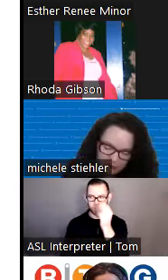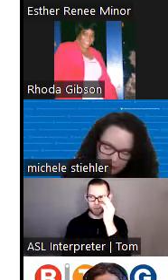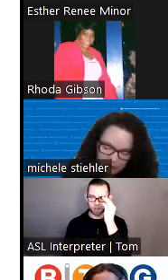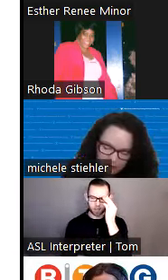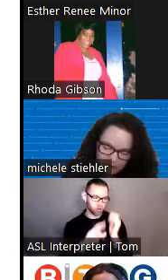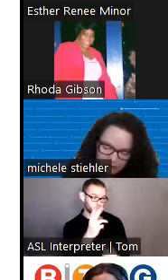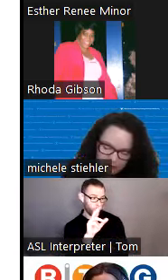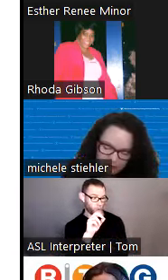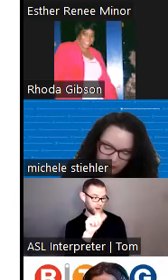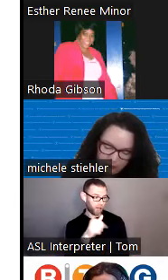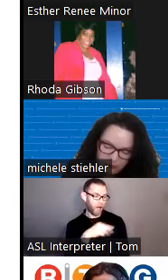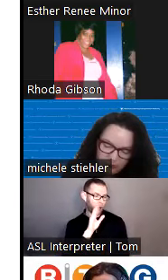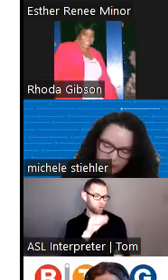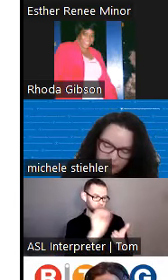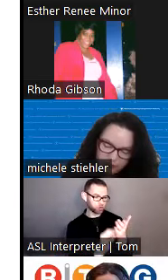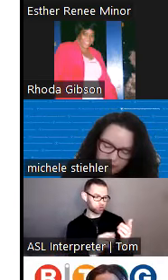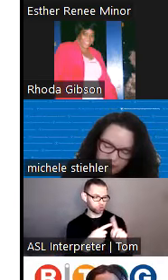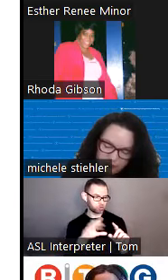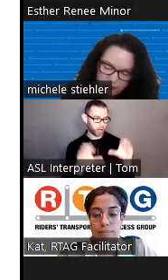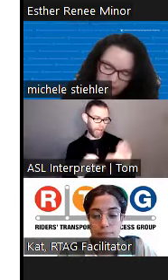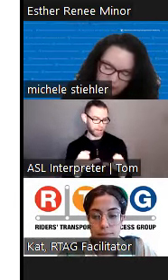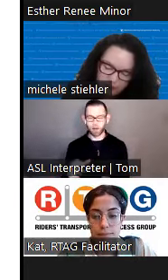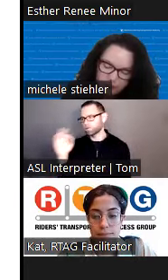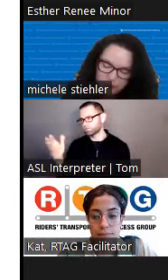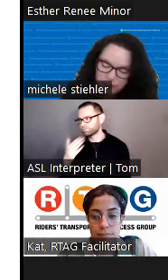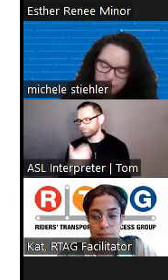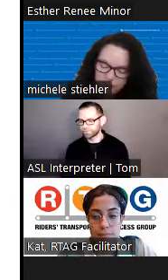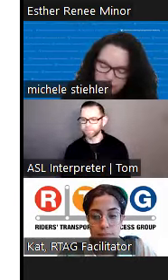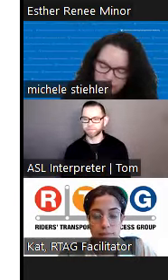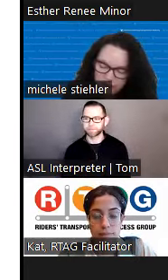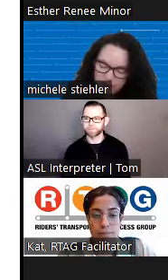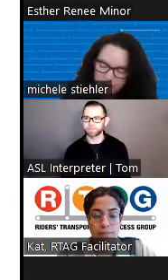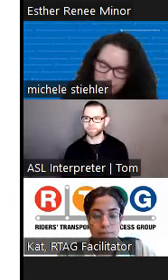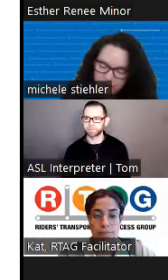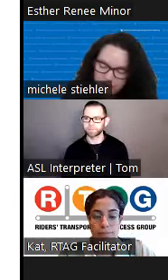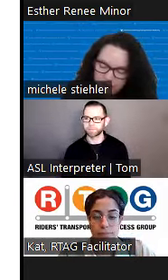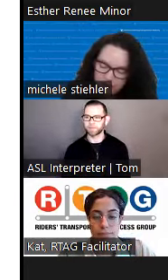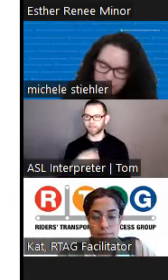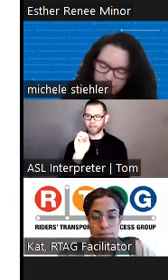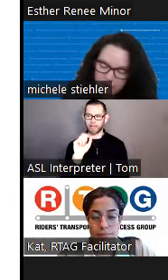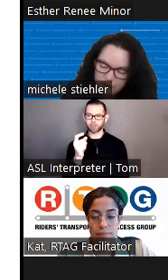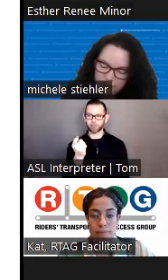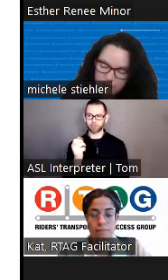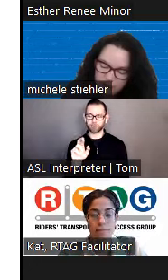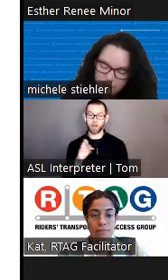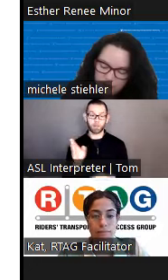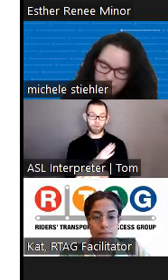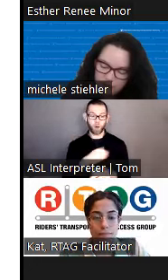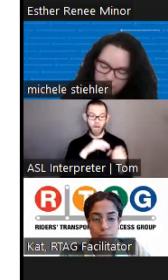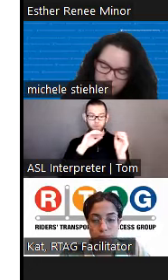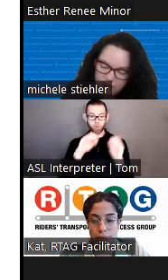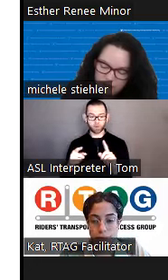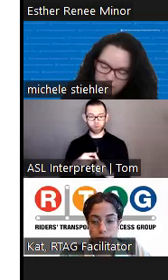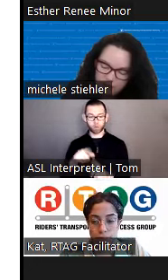the chat. Sounds good. Thanks, Rhoda. Okay, before I move back to Lowell, and my sister can testify to